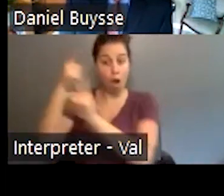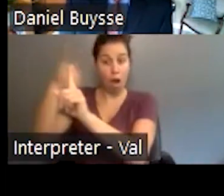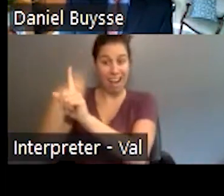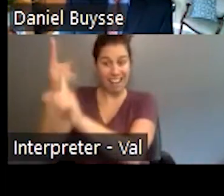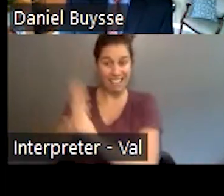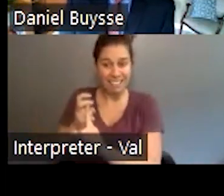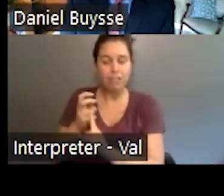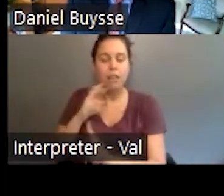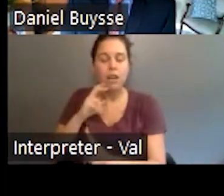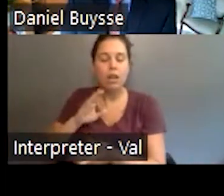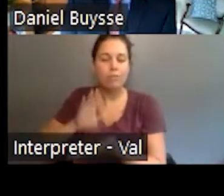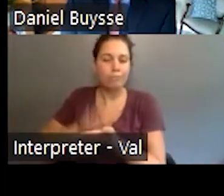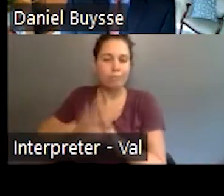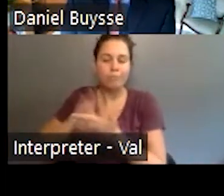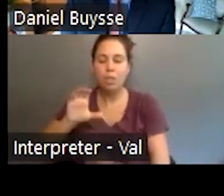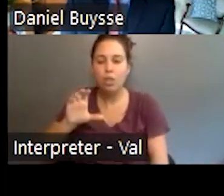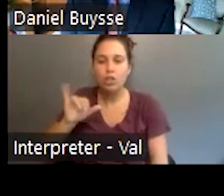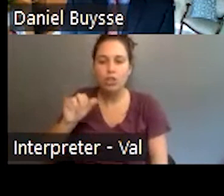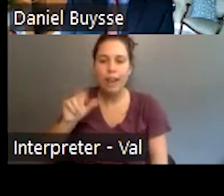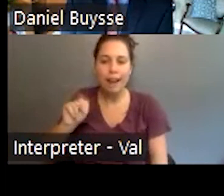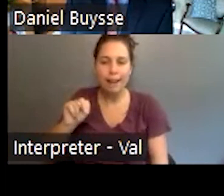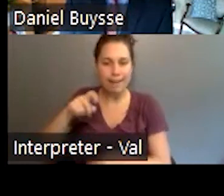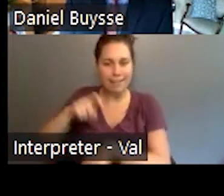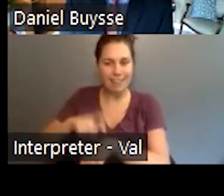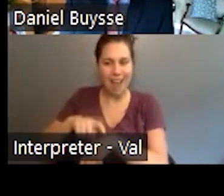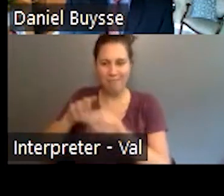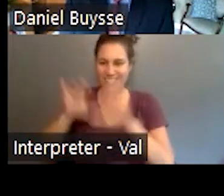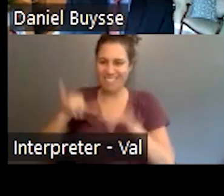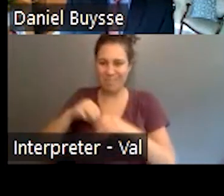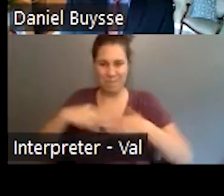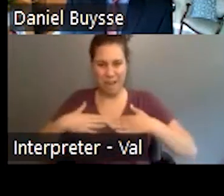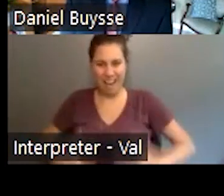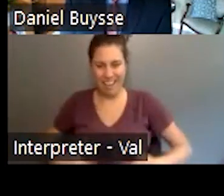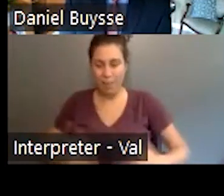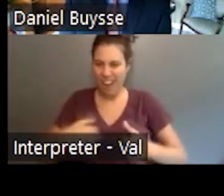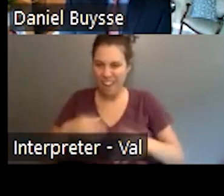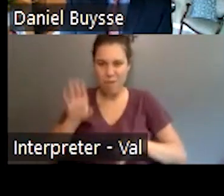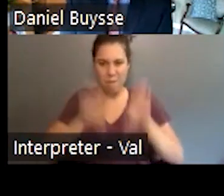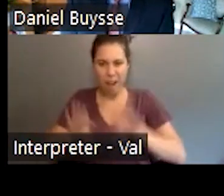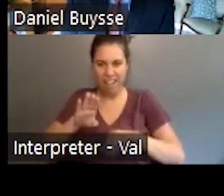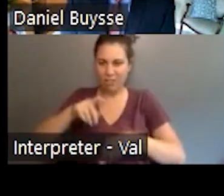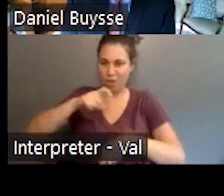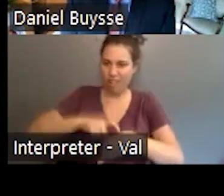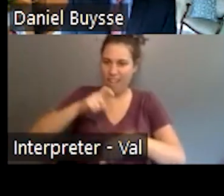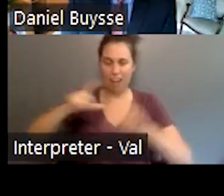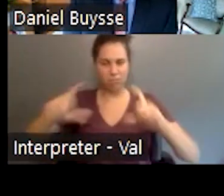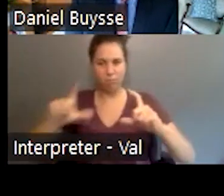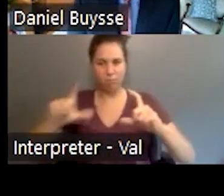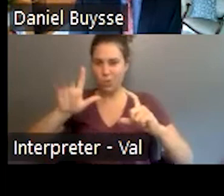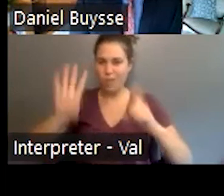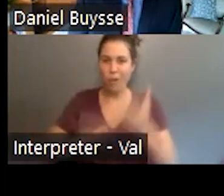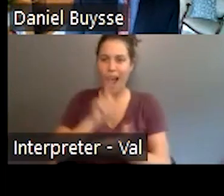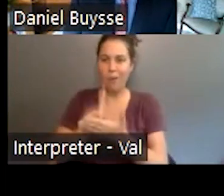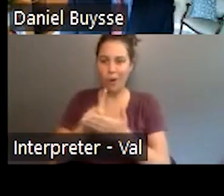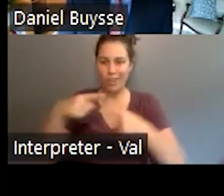timekeeping system. We all have biological clocks that run on a 24-hour cycle. And this is actually